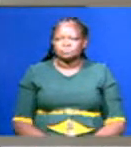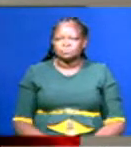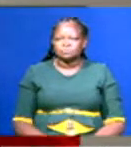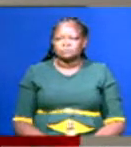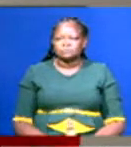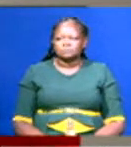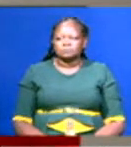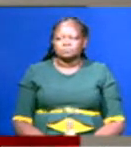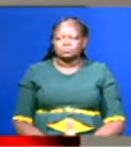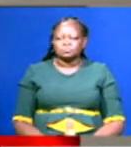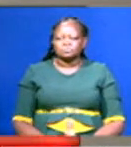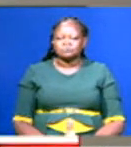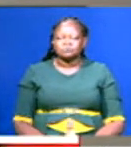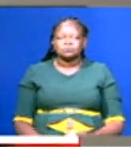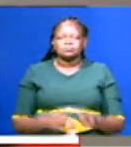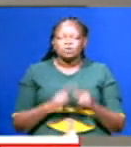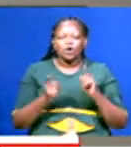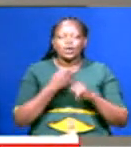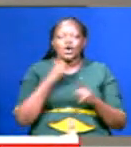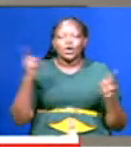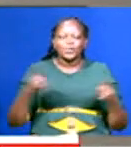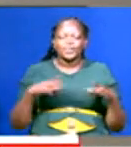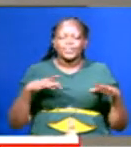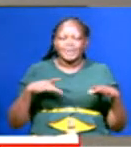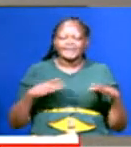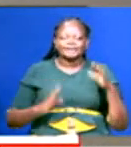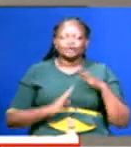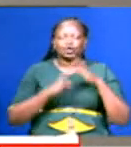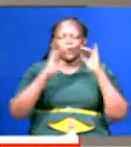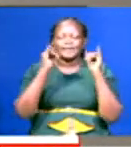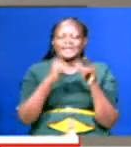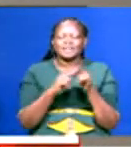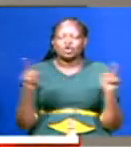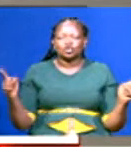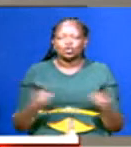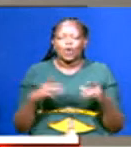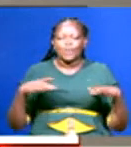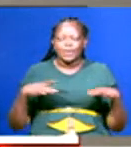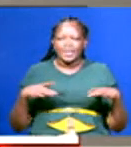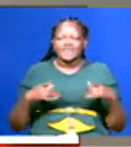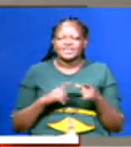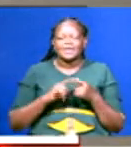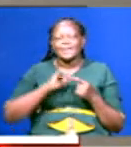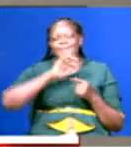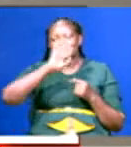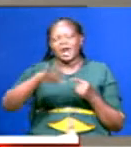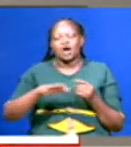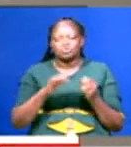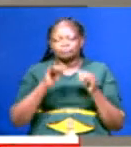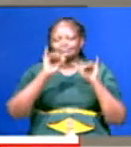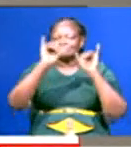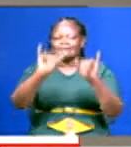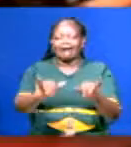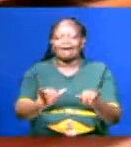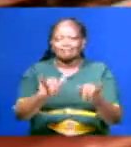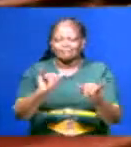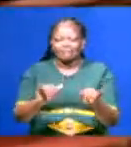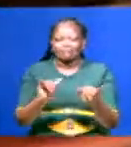Well, that story brings us to a fast break right here on Prime Edition. We're taking a short break, but we're coming back. Don't go away. Stay with